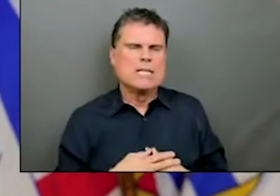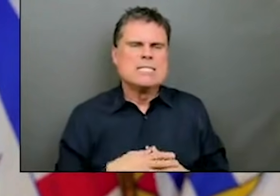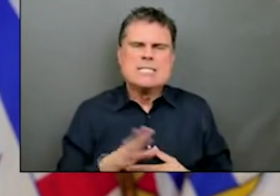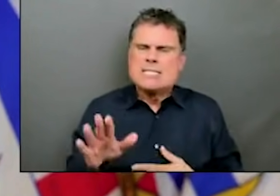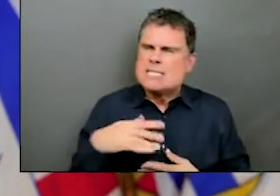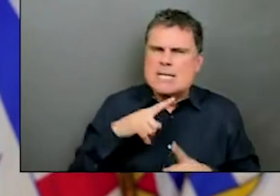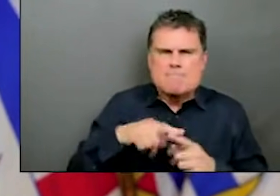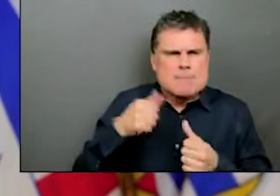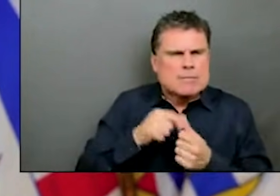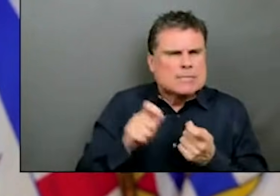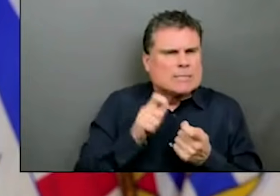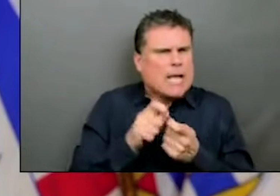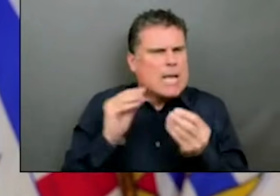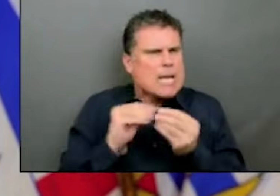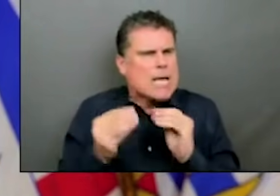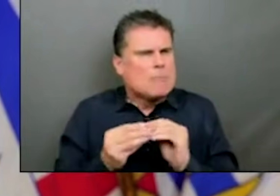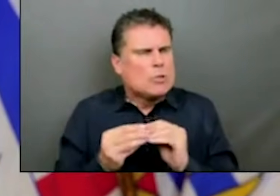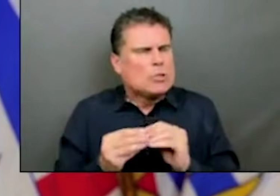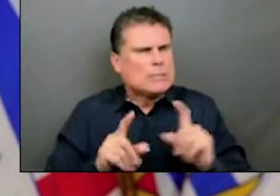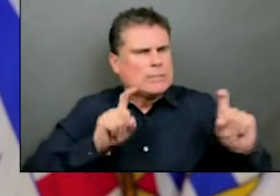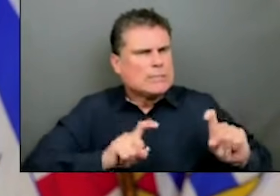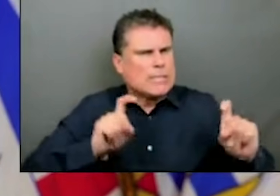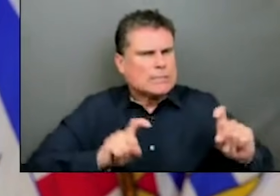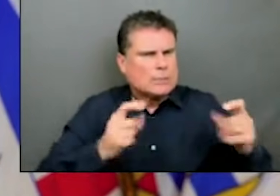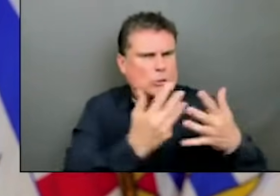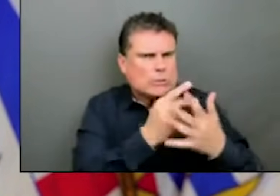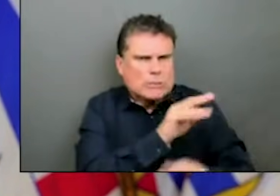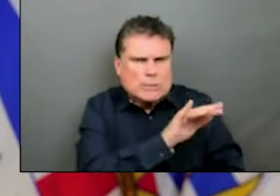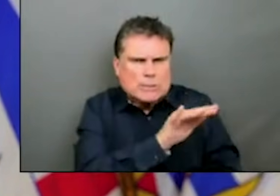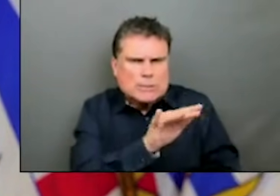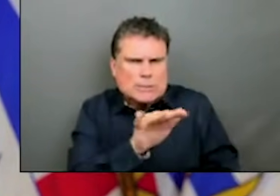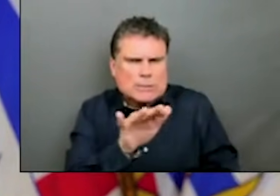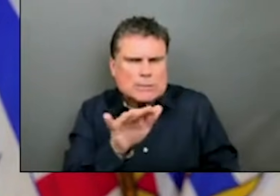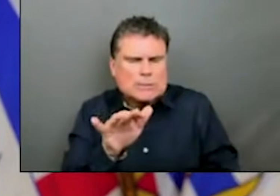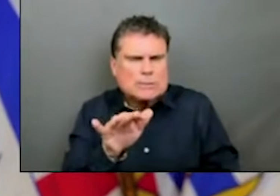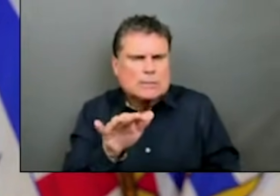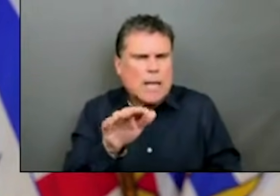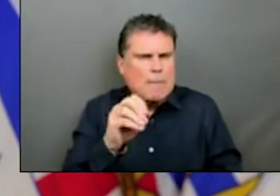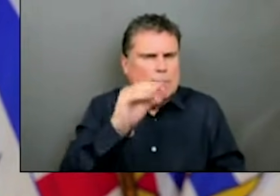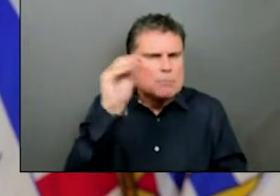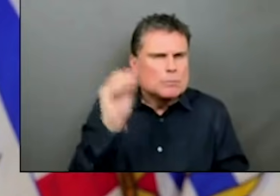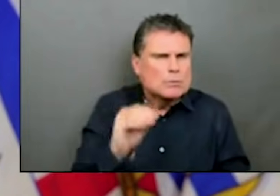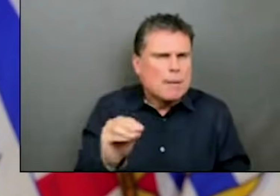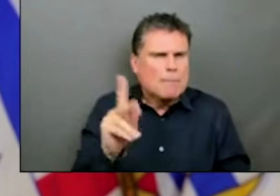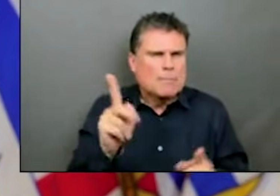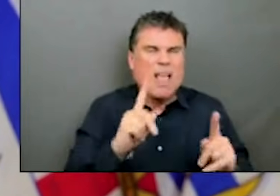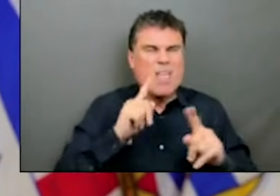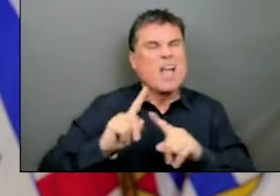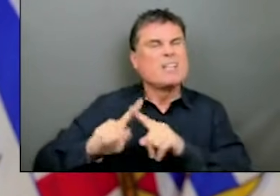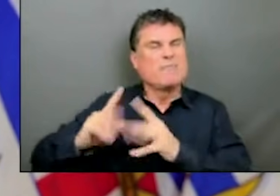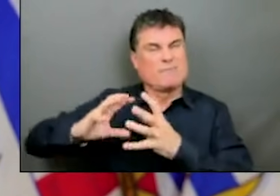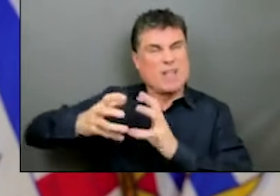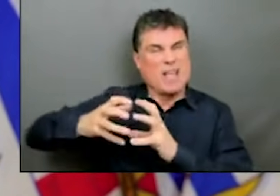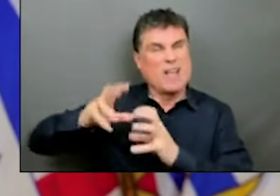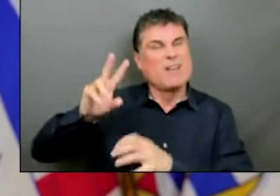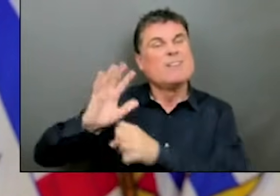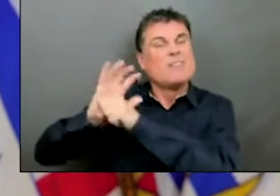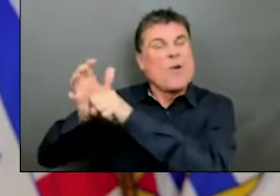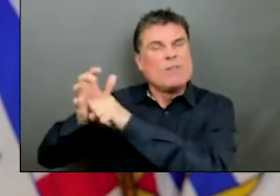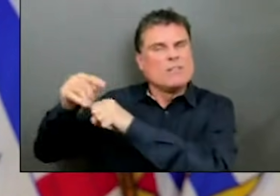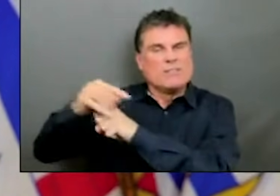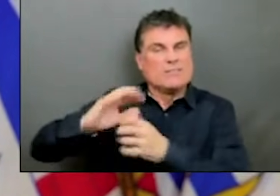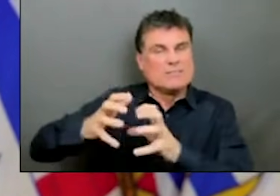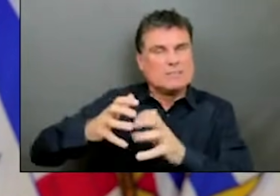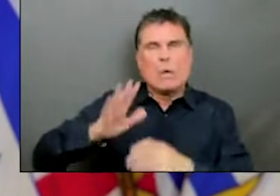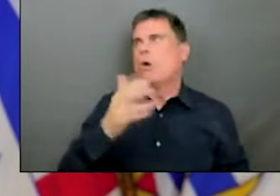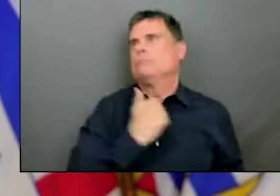get it wrong, the number that you're testing and the positivity rate of all, the percentage of all the variant cases that we have in BC were variants. Oh my God, I'm